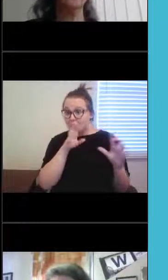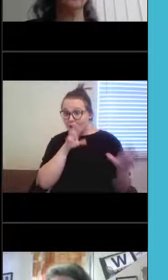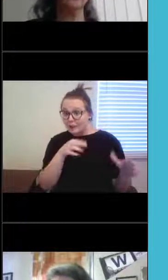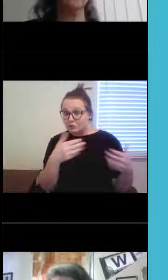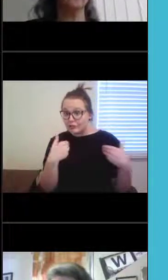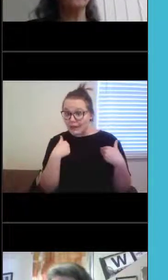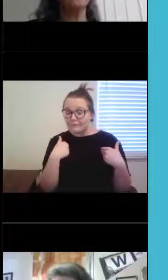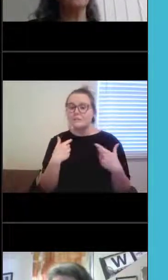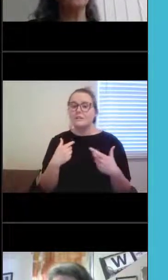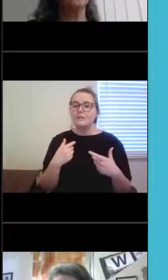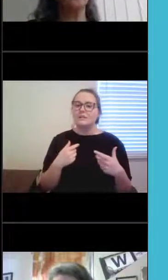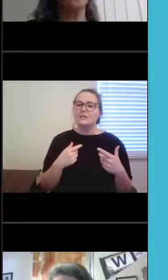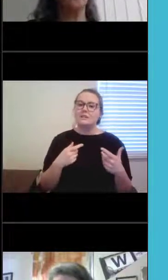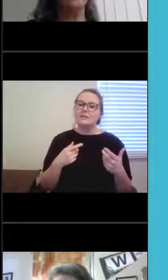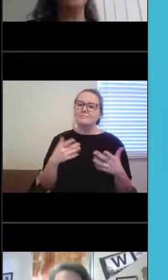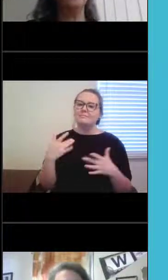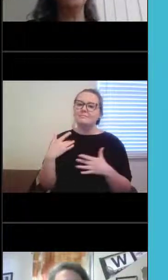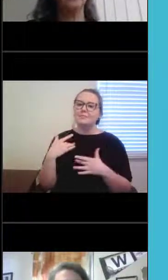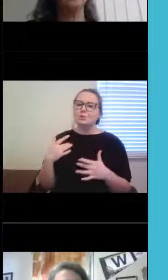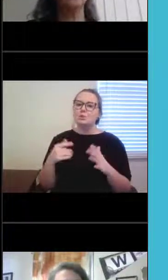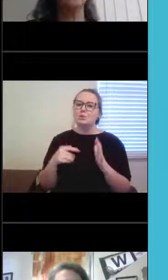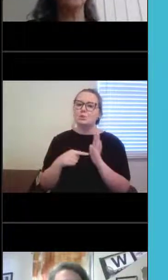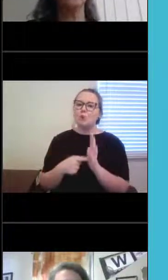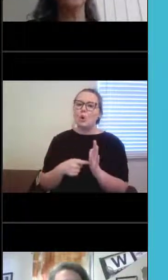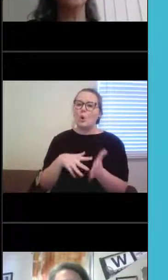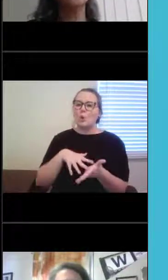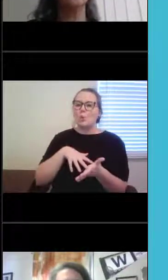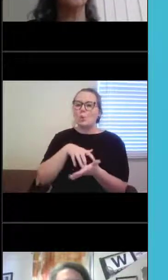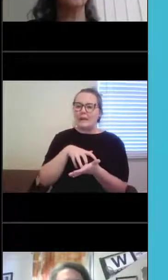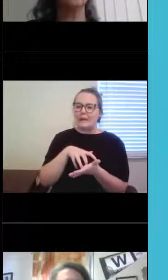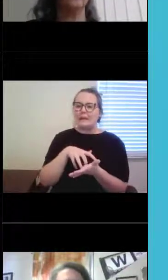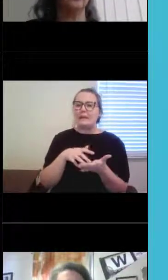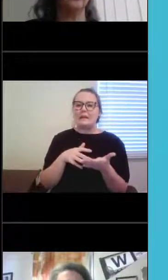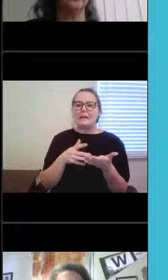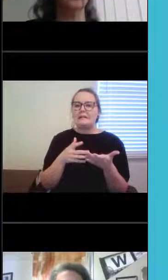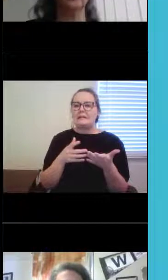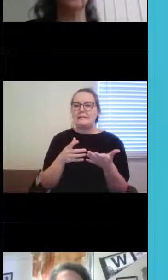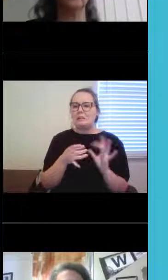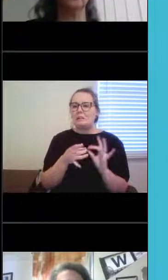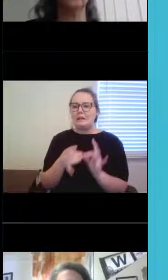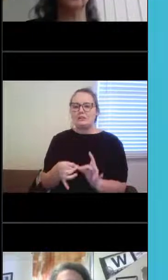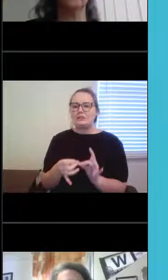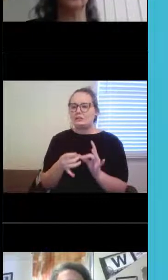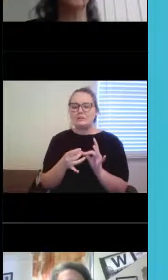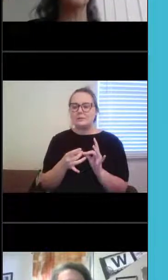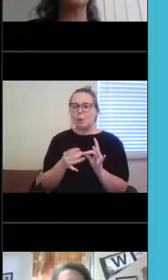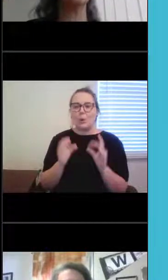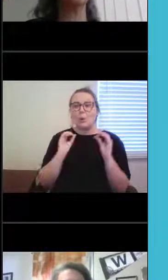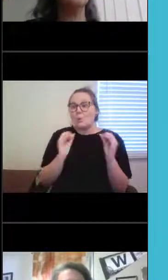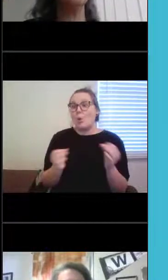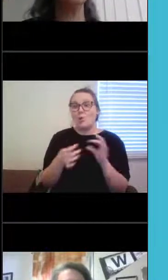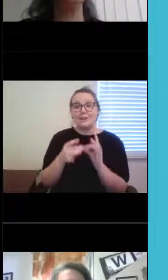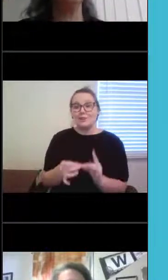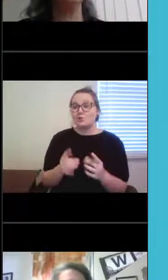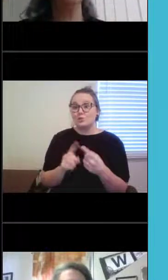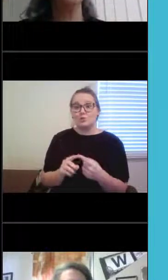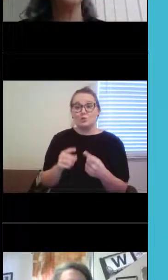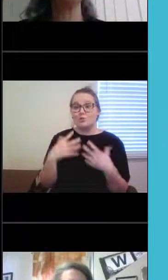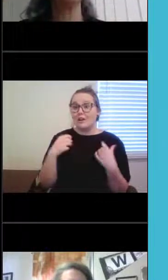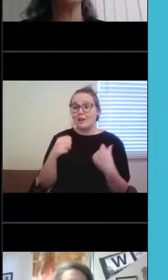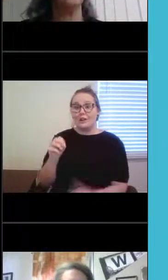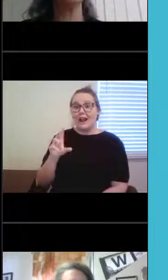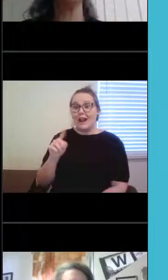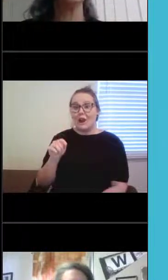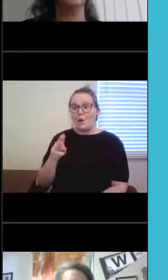to your disclosure, those tend to show a weak positive or no statistically significant relationship to recovery outcomes. This doesn't mean